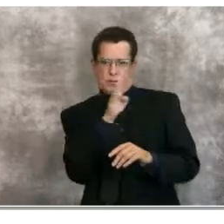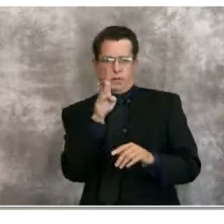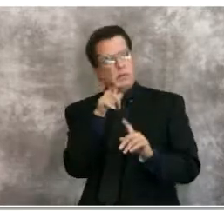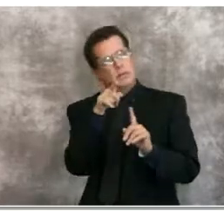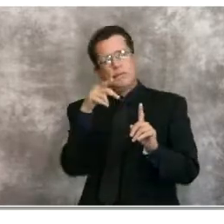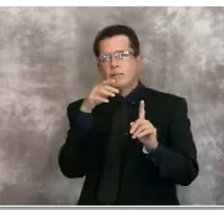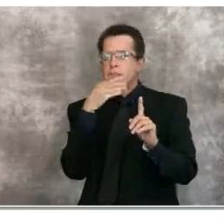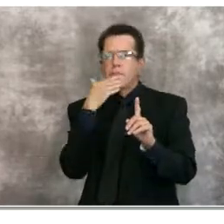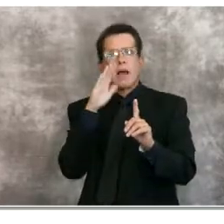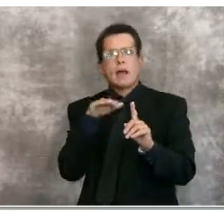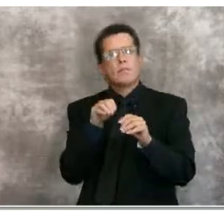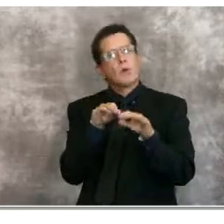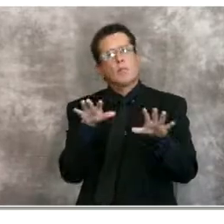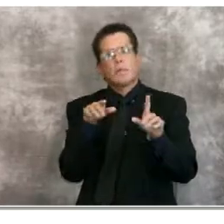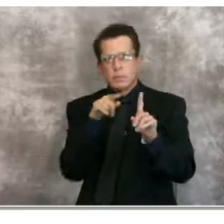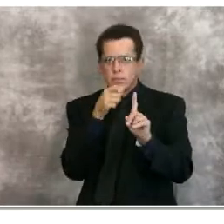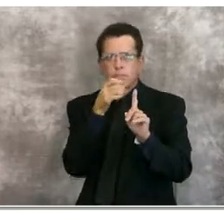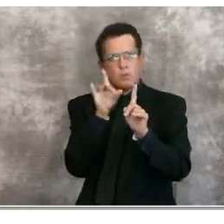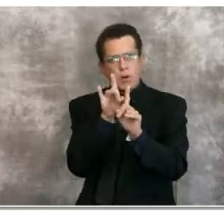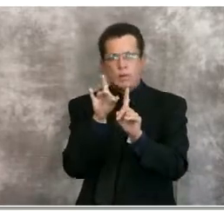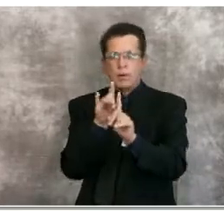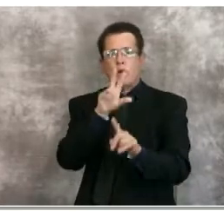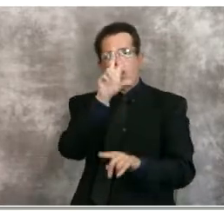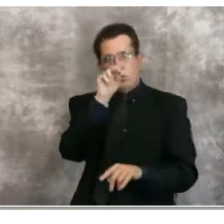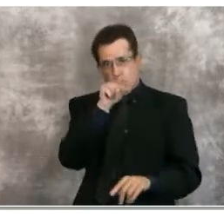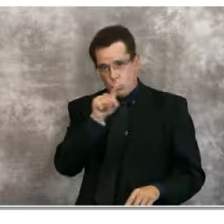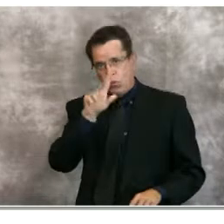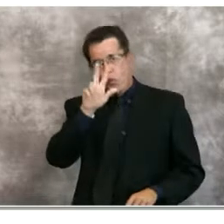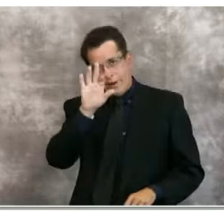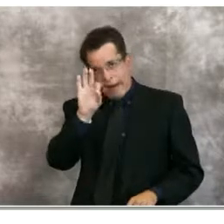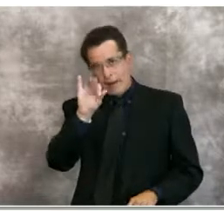and 30 to 39, and from